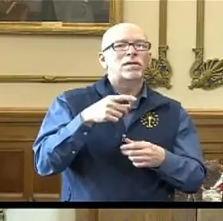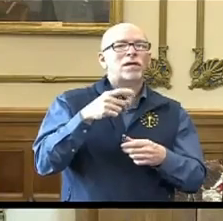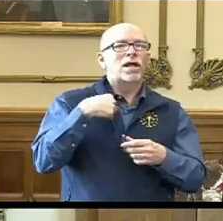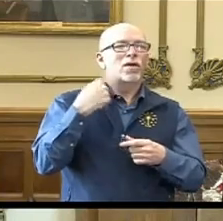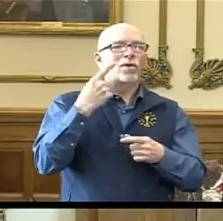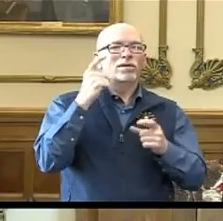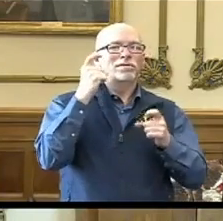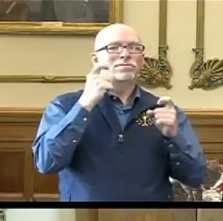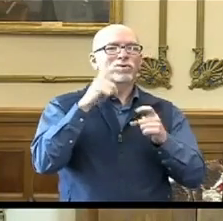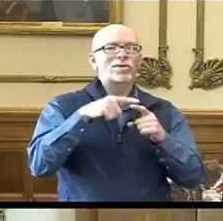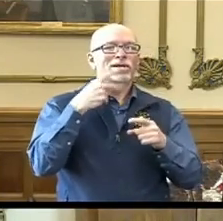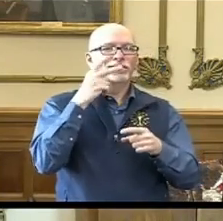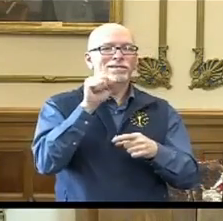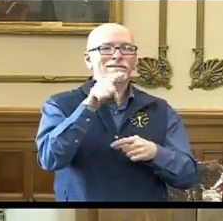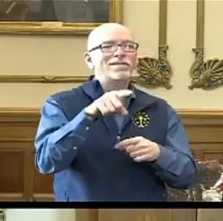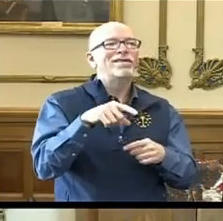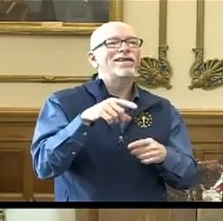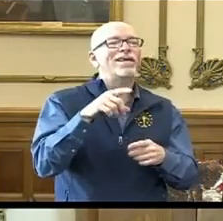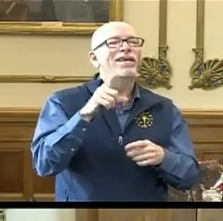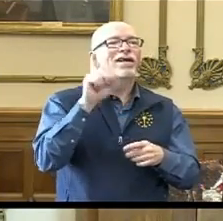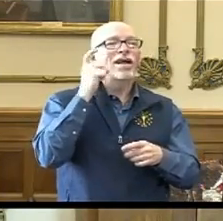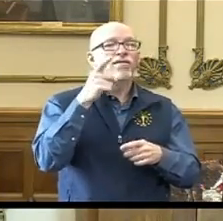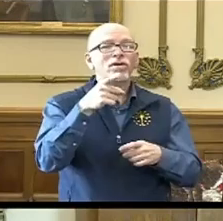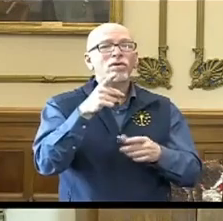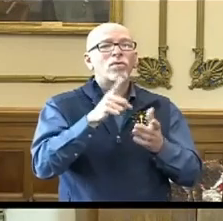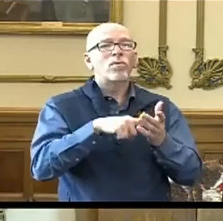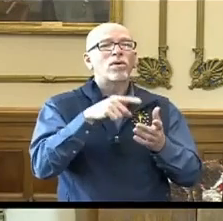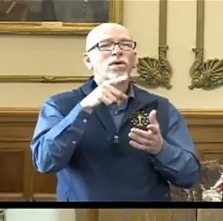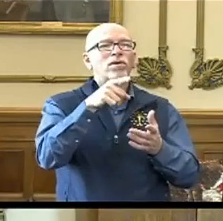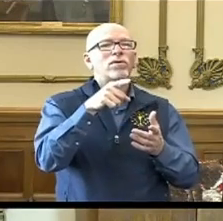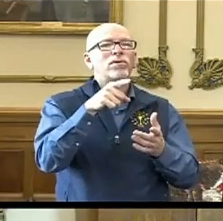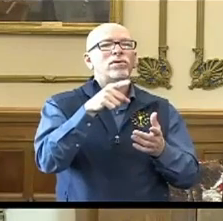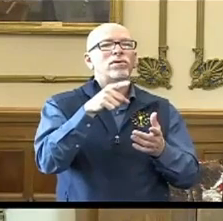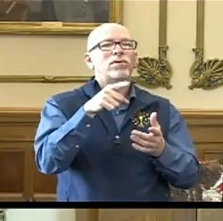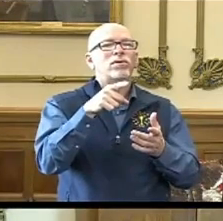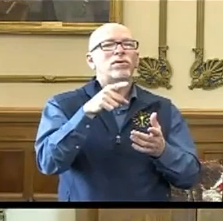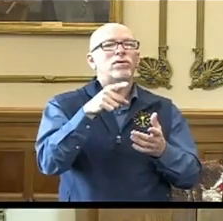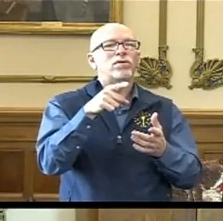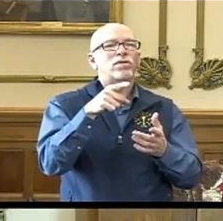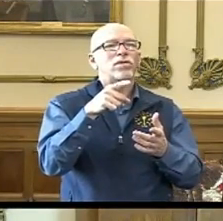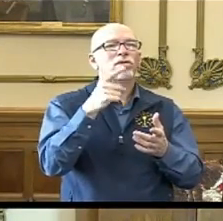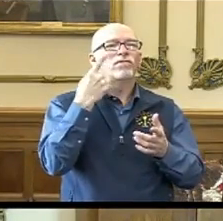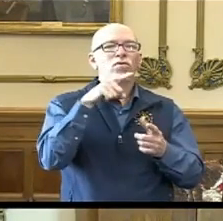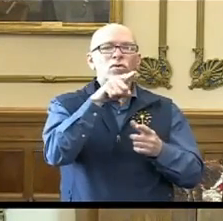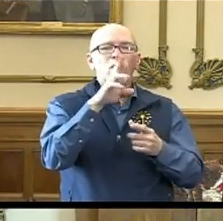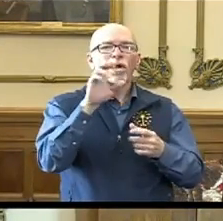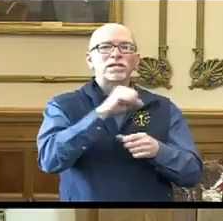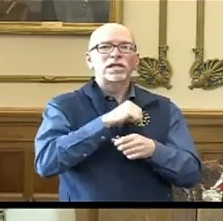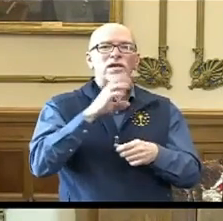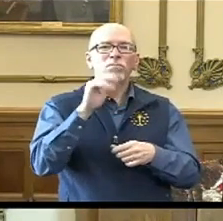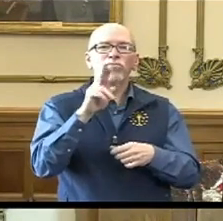faces when I see you from the camera. Governor, one for you and one for Senator Braun. This is a bit of